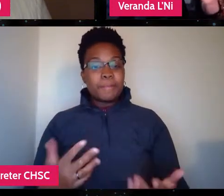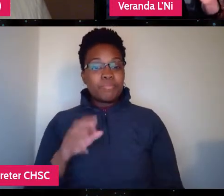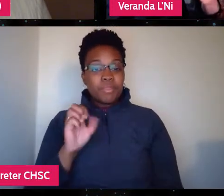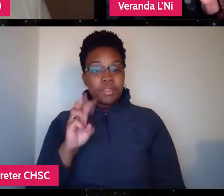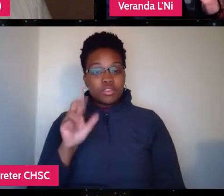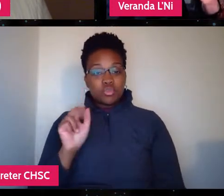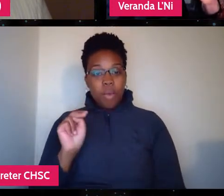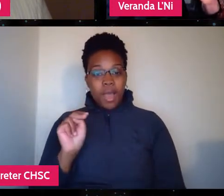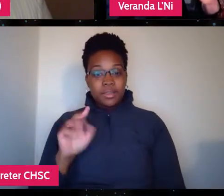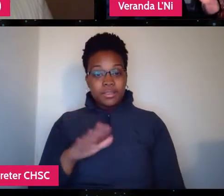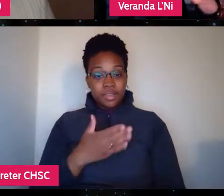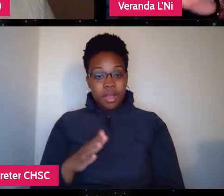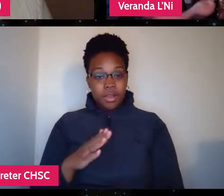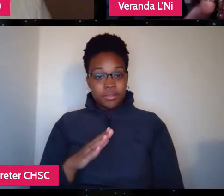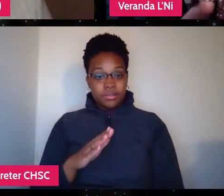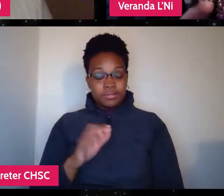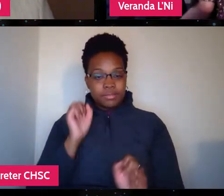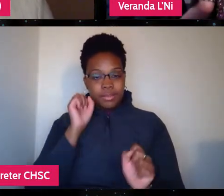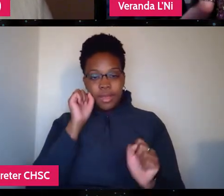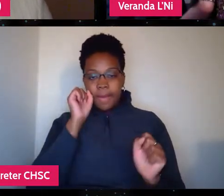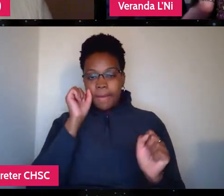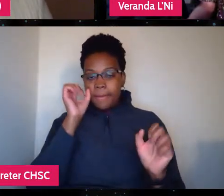Song, amazing.